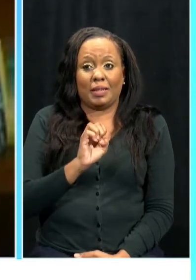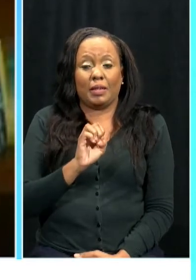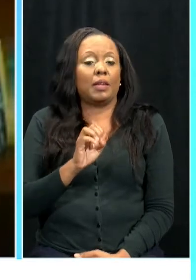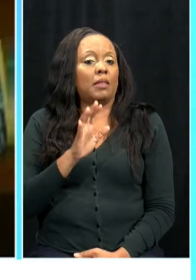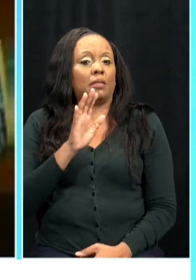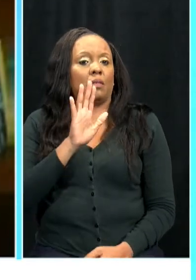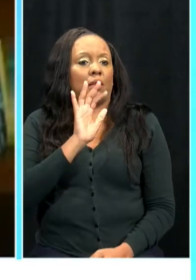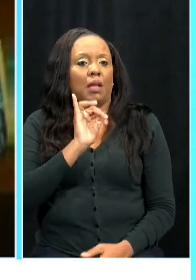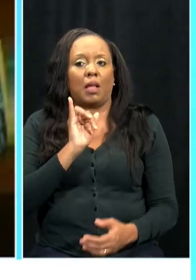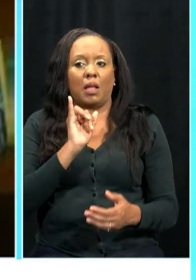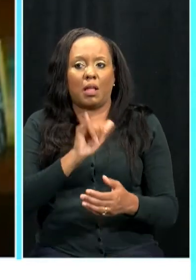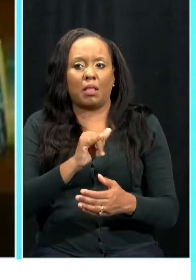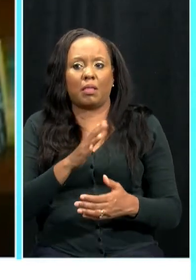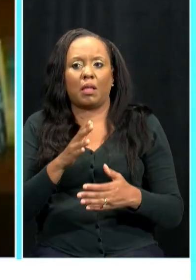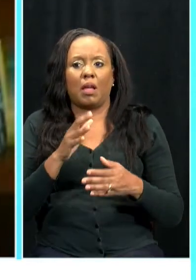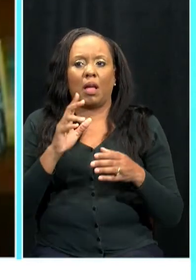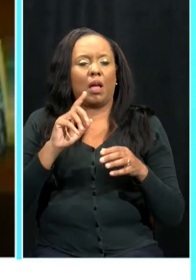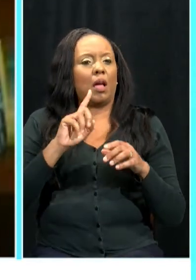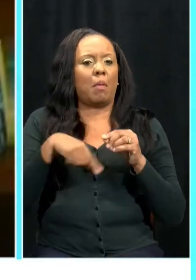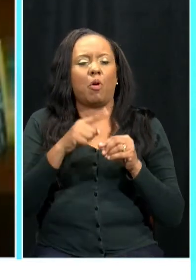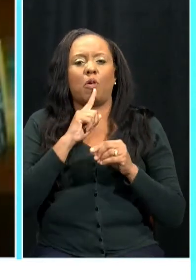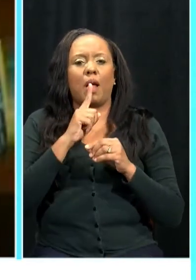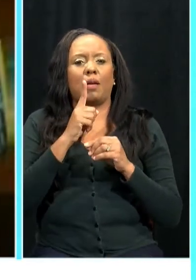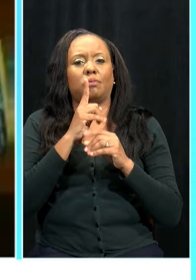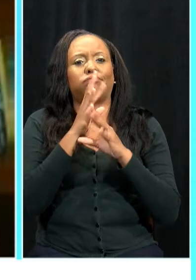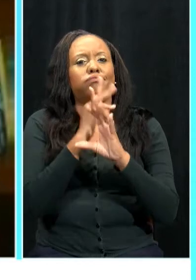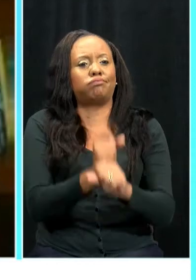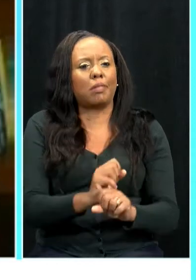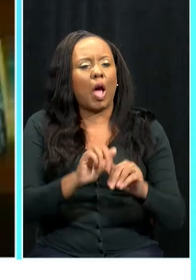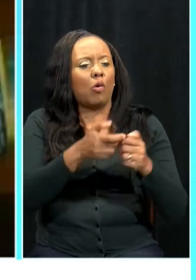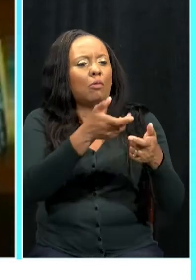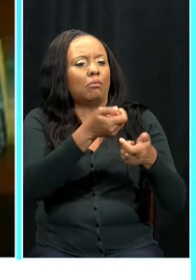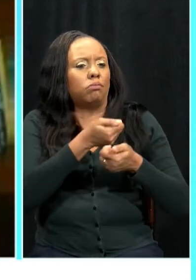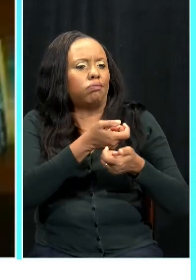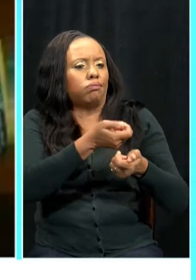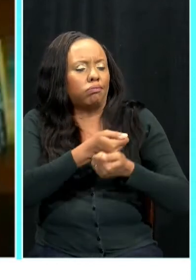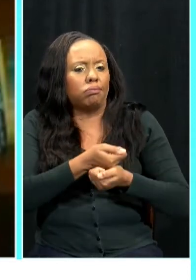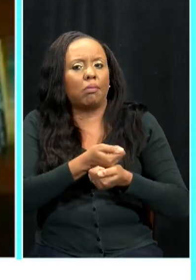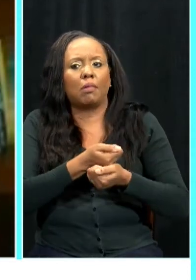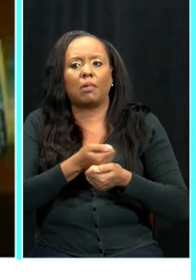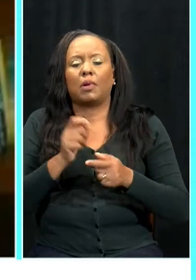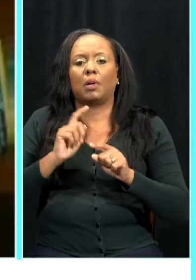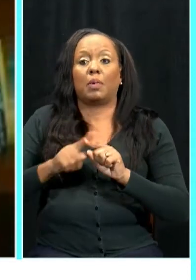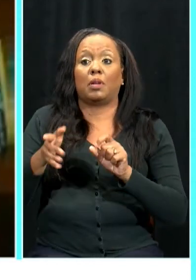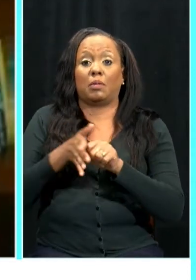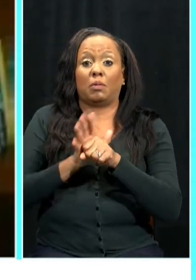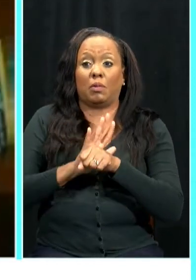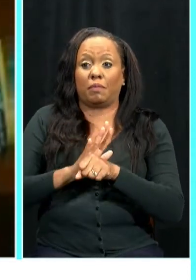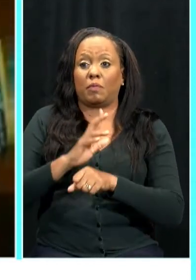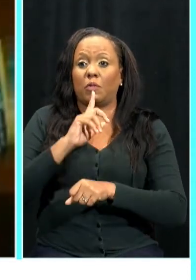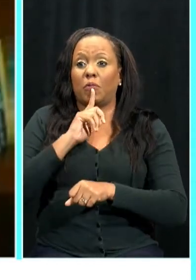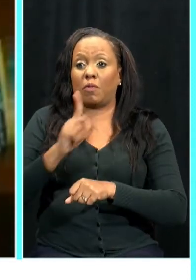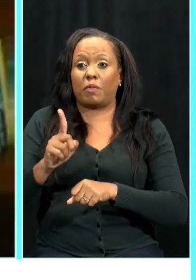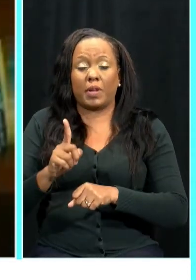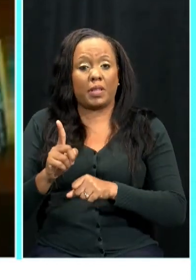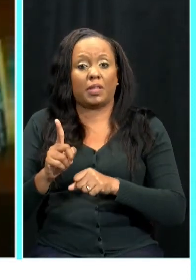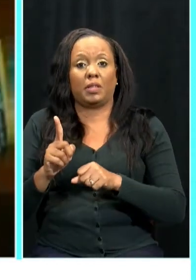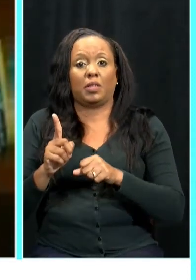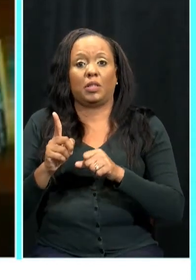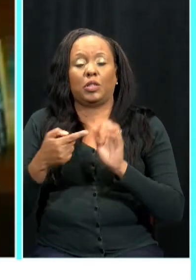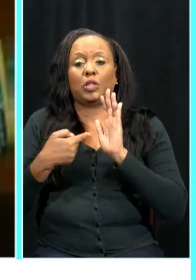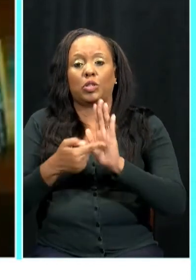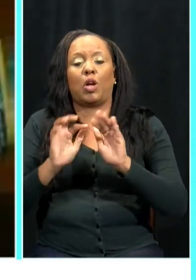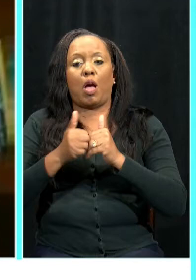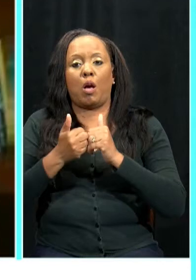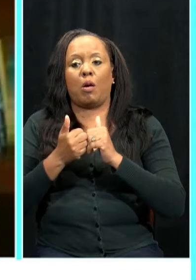to do with tactics and necessity. I think though what the COVID-19 situation has done is has leveled the playing field for all,